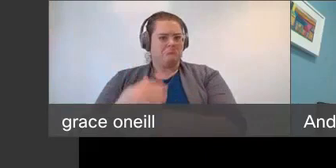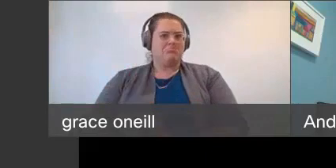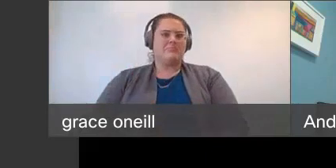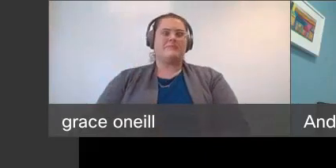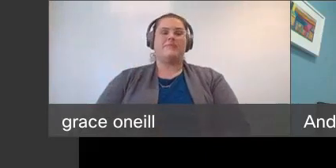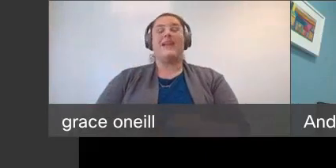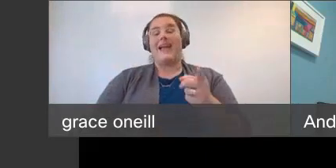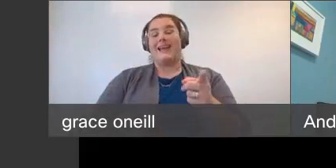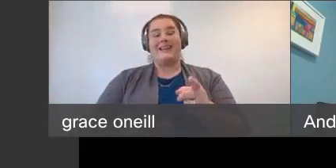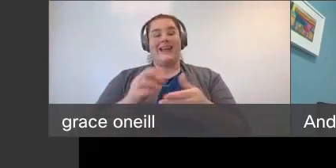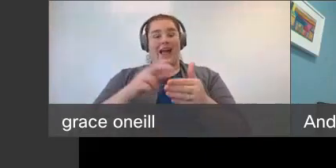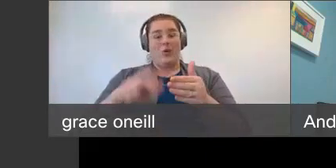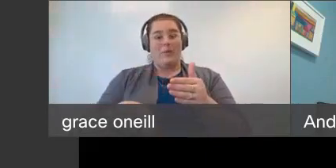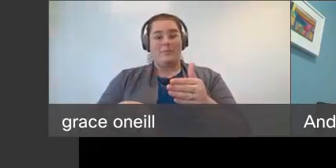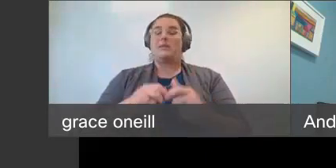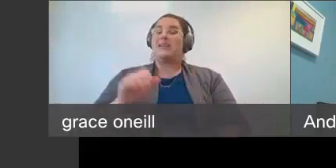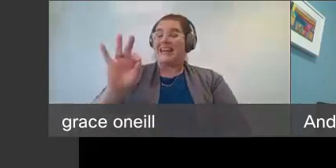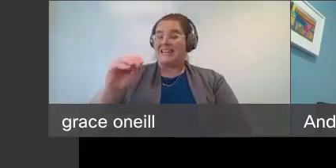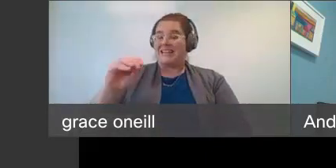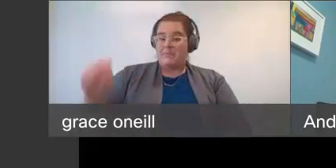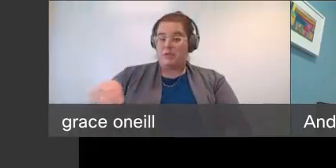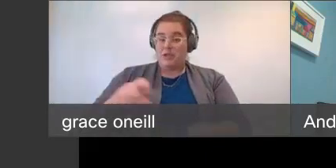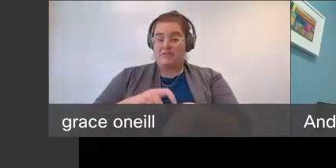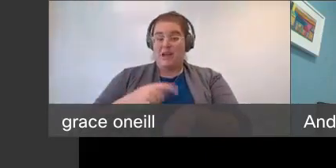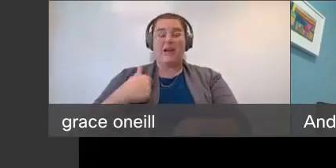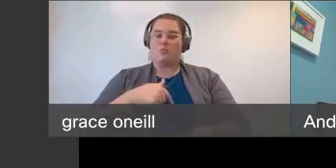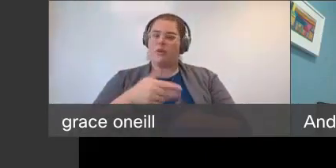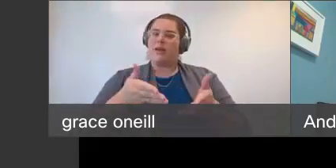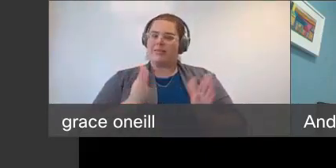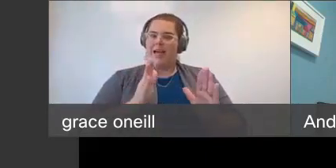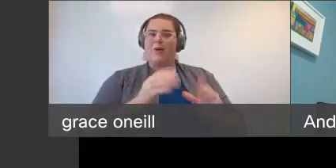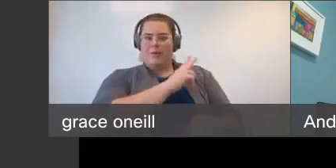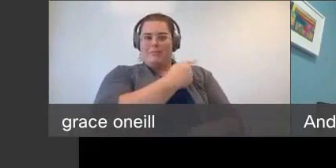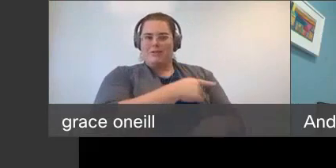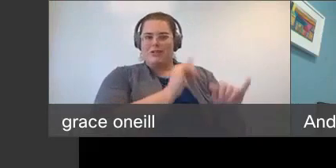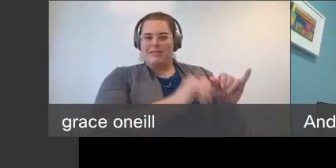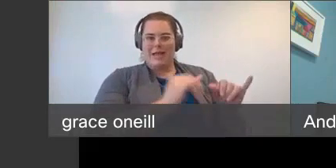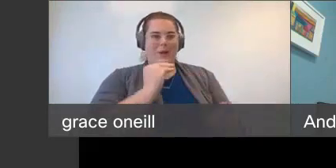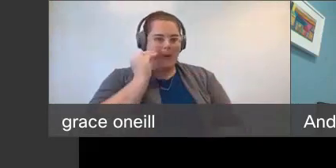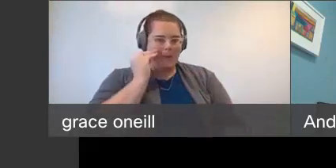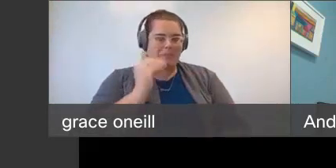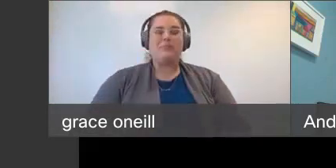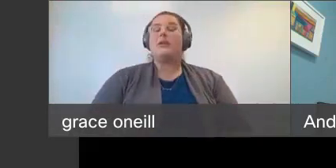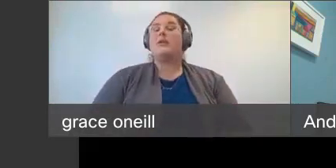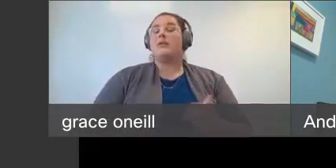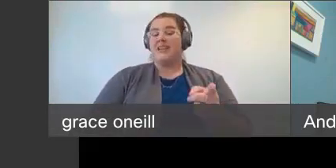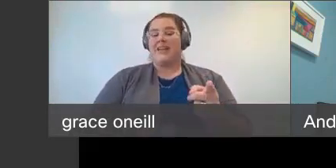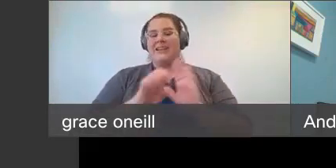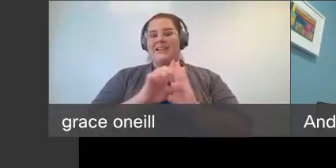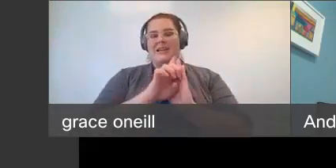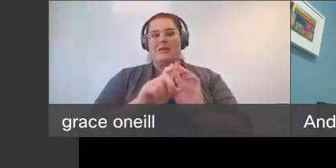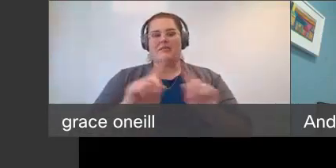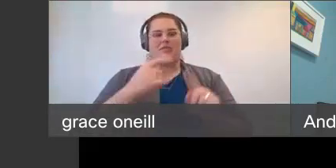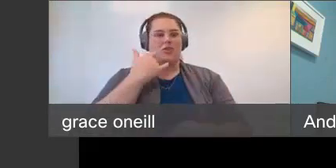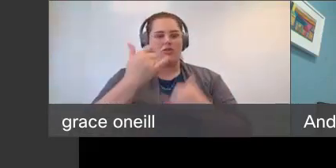time, we keep the individuals in place, meaning we don't need to send them out. And these are just some of the calls. The blue are the ones that we keep in place. The gray are the